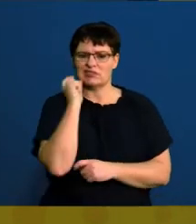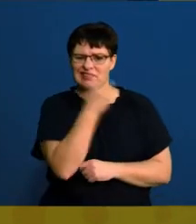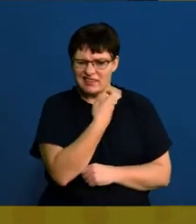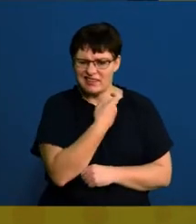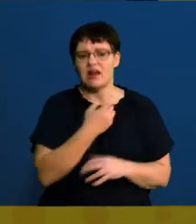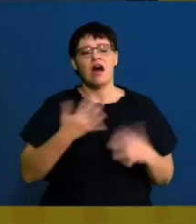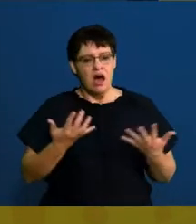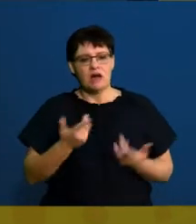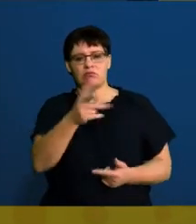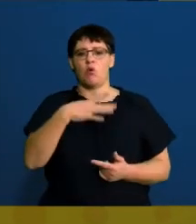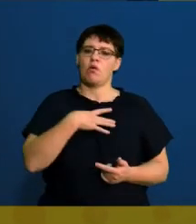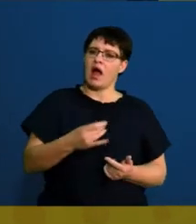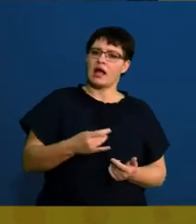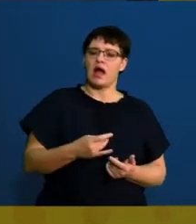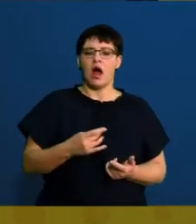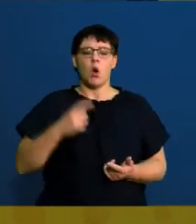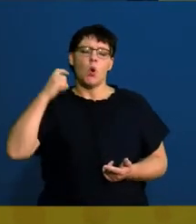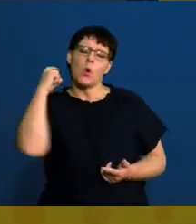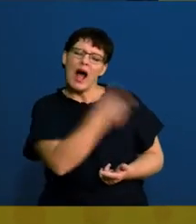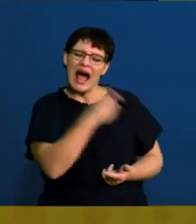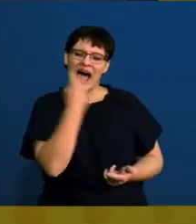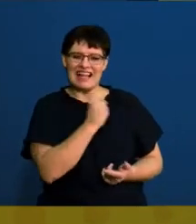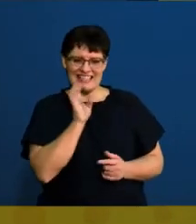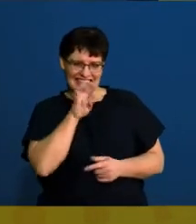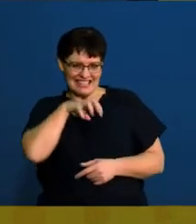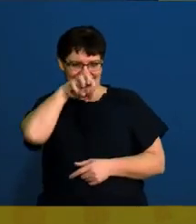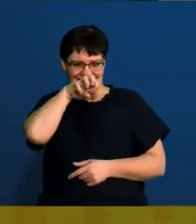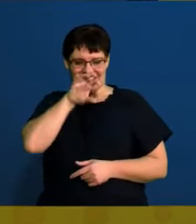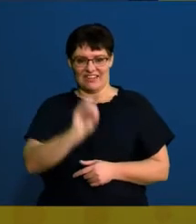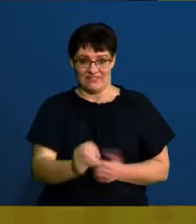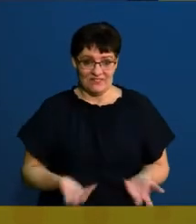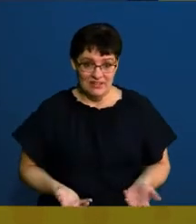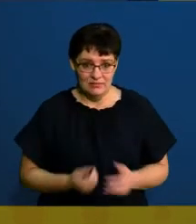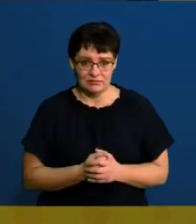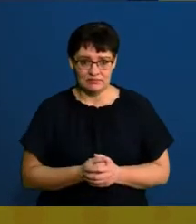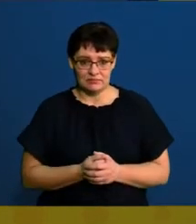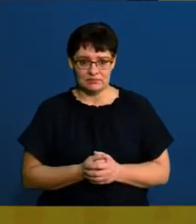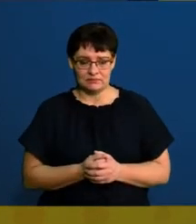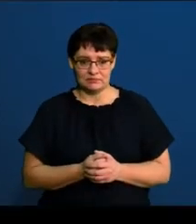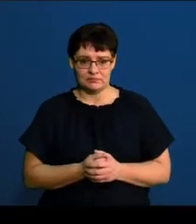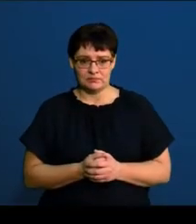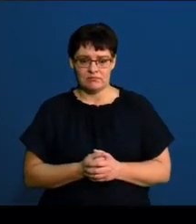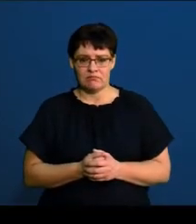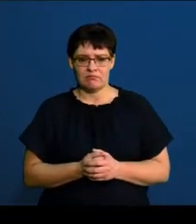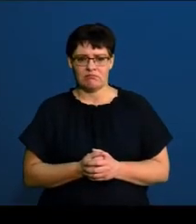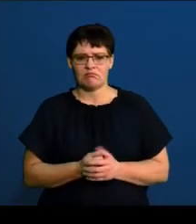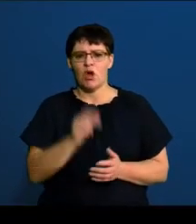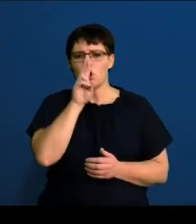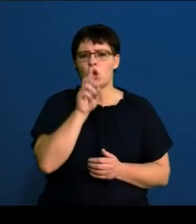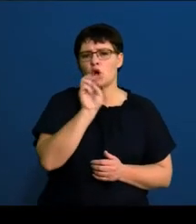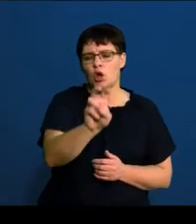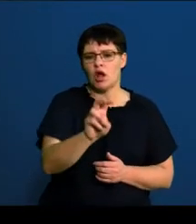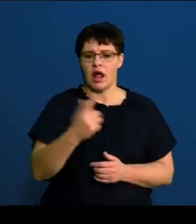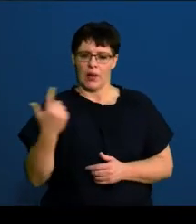obviously, and you would like to have nice white pearly teeth. Then, if we look at words such as